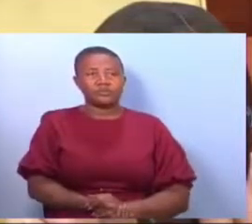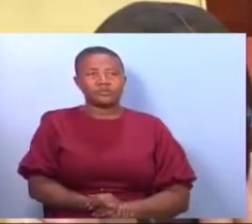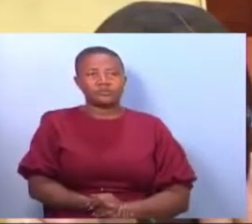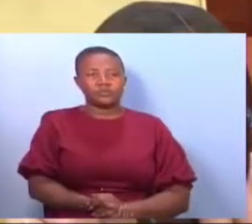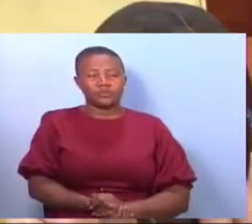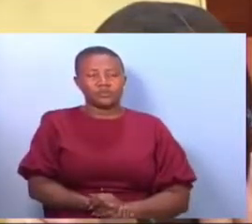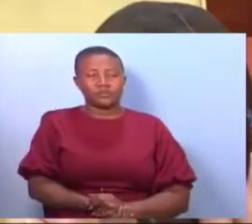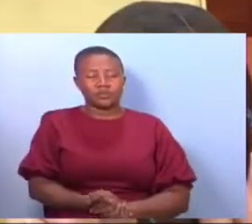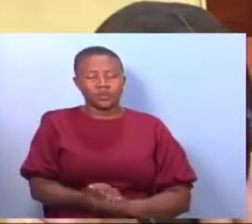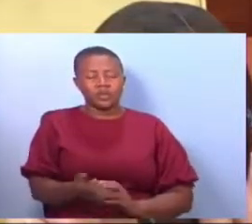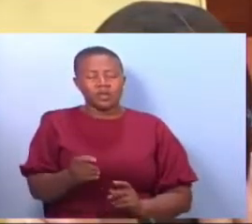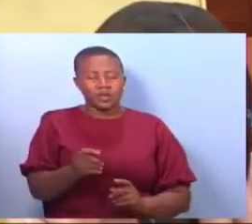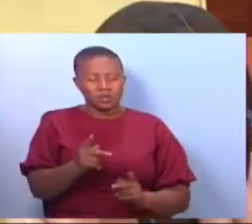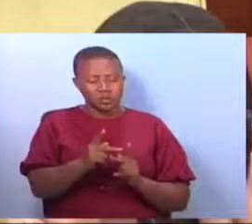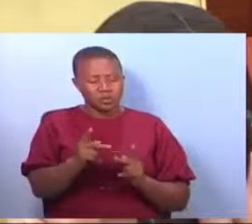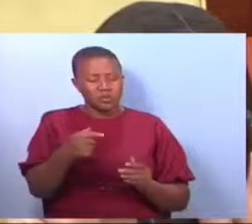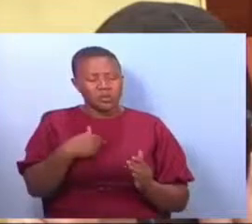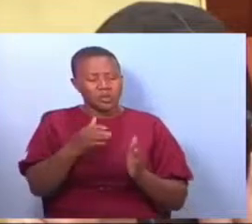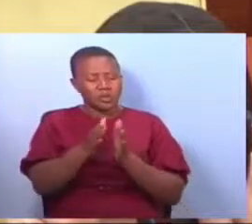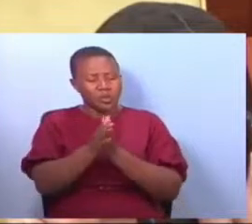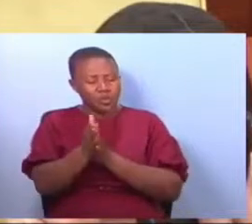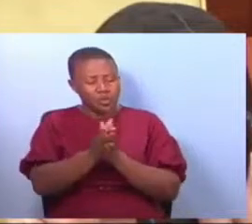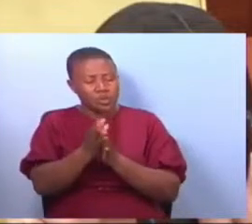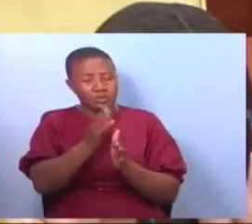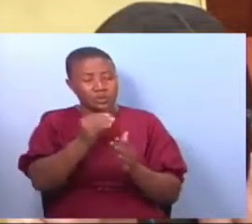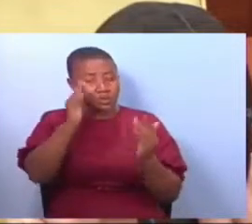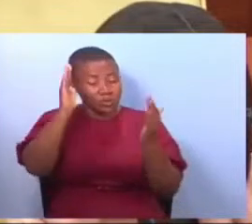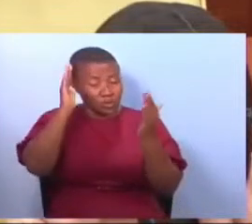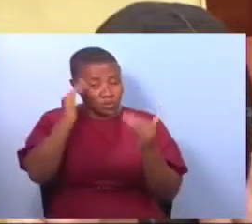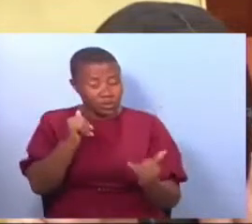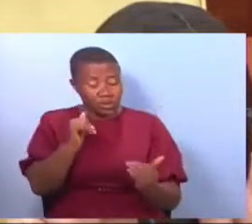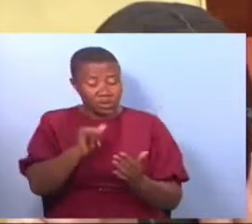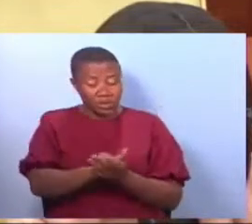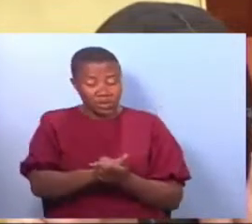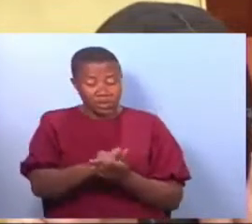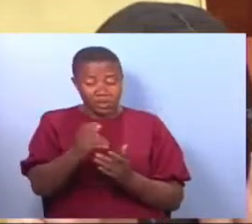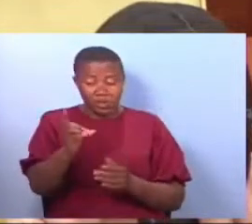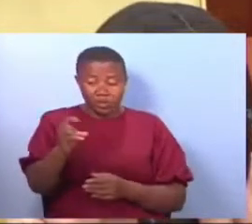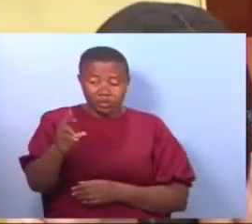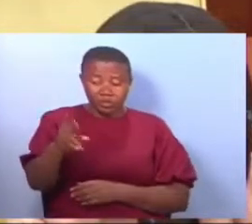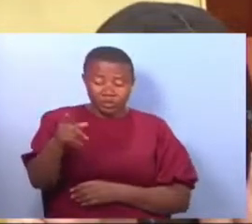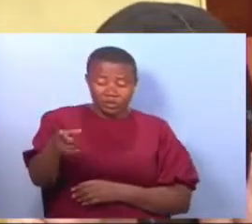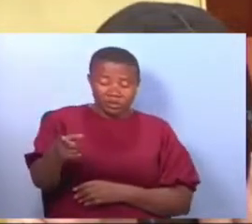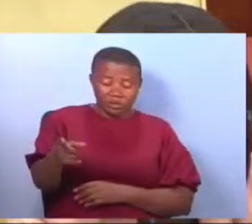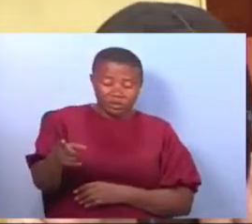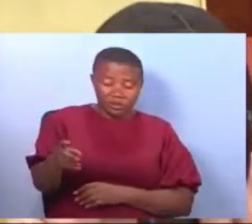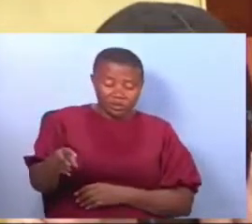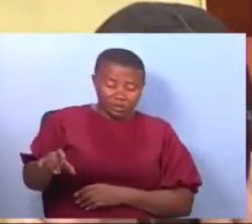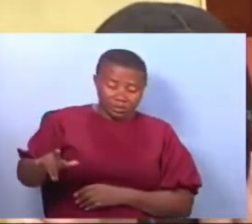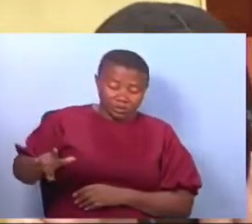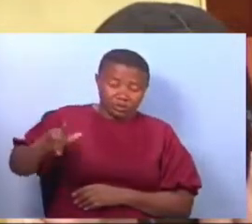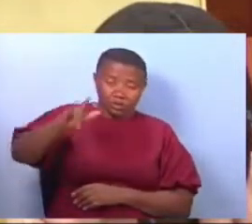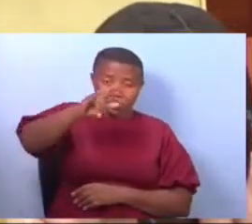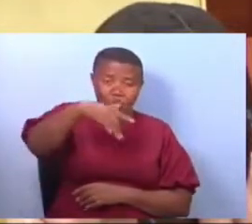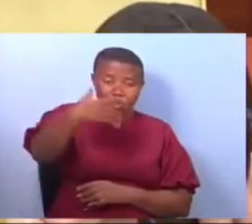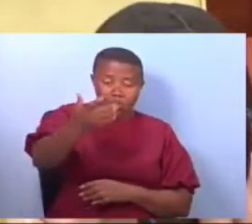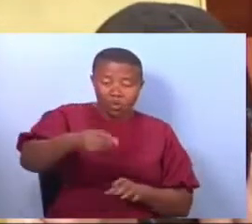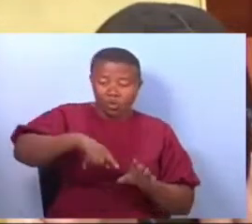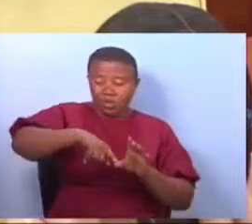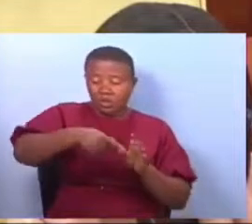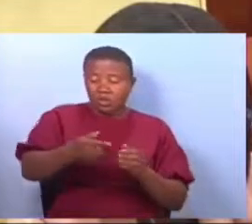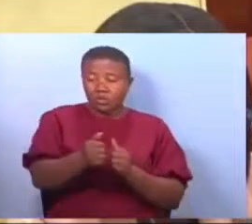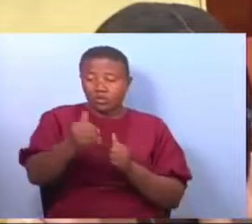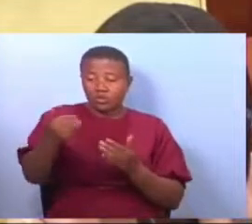is therefore my wish and hope that as he set foot into the world of work with the West and Central